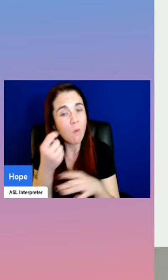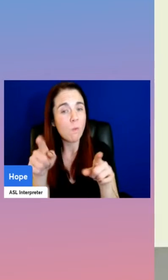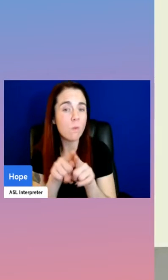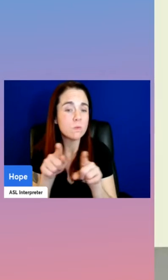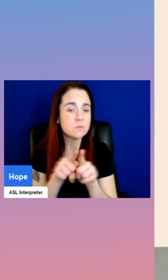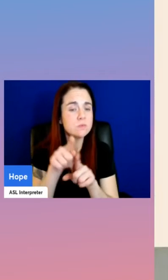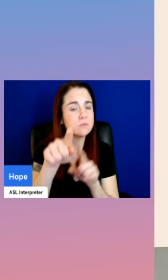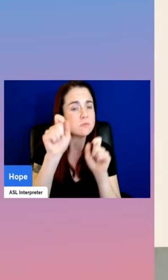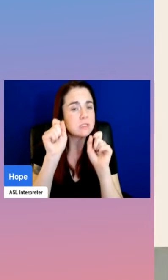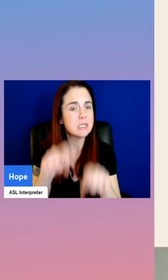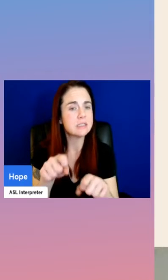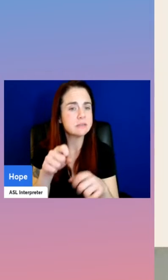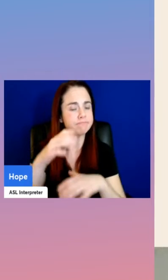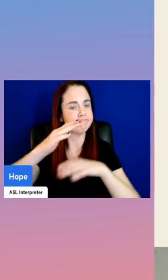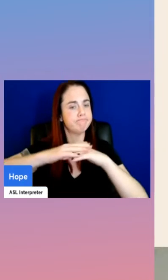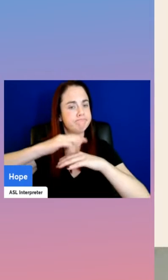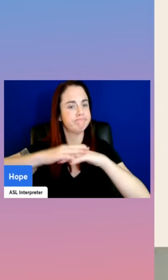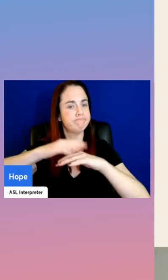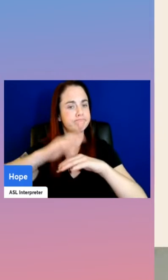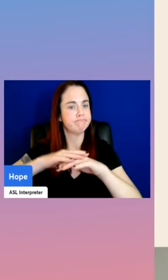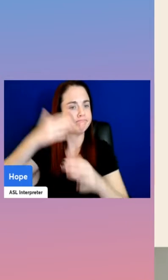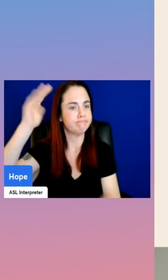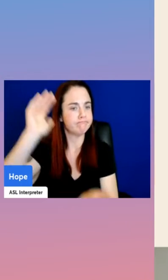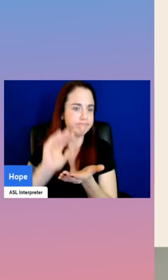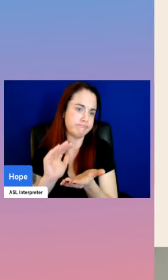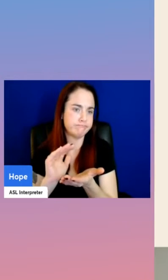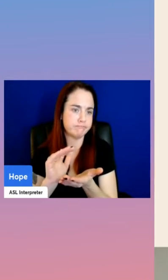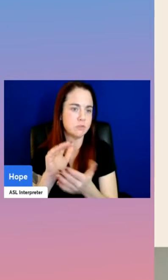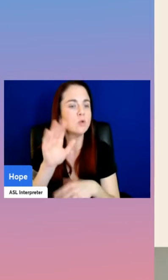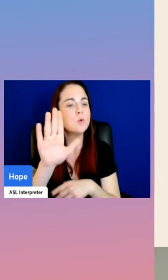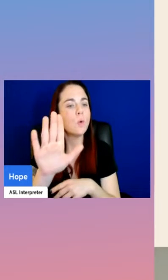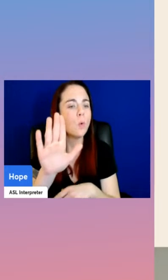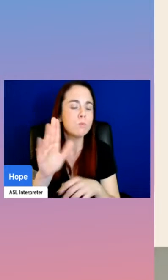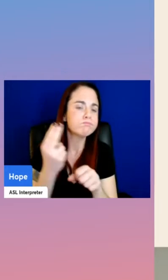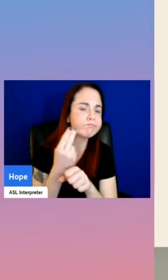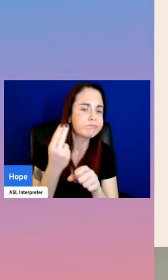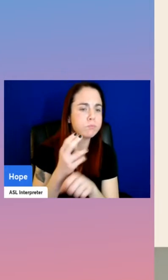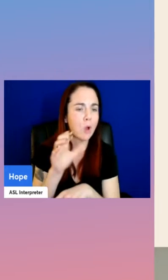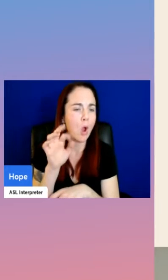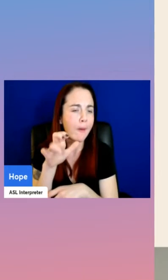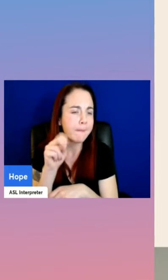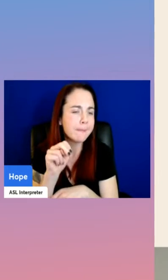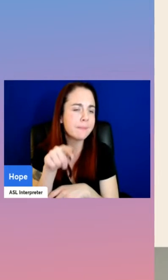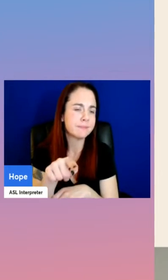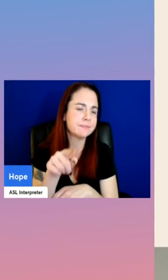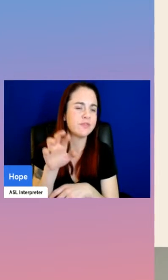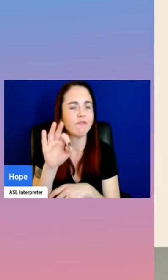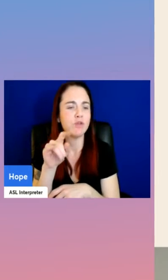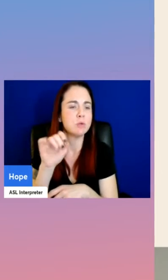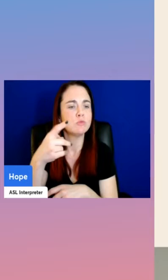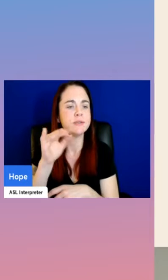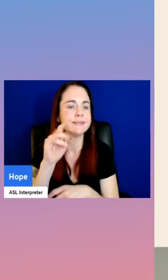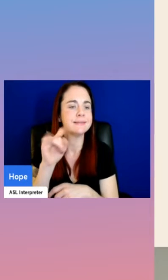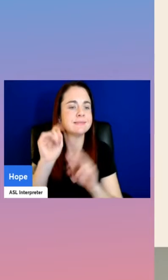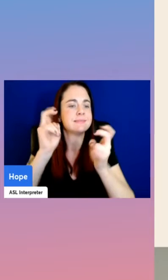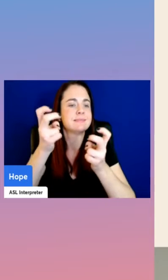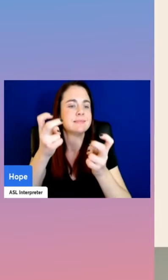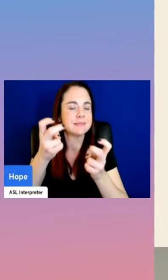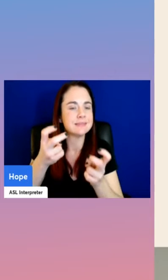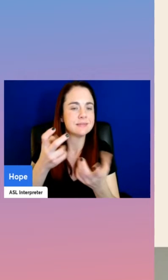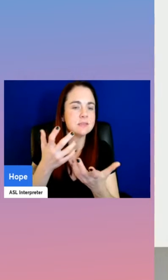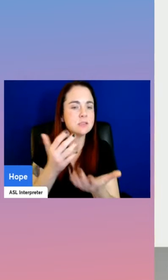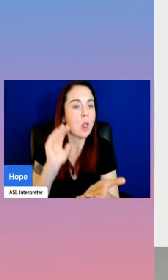to minimize the carbon footprint that you have by putting in the low impact but